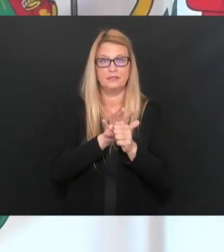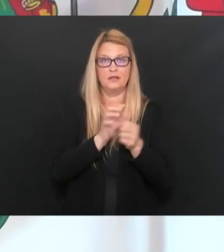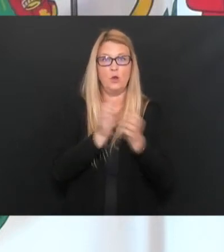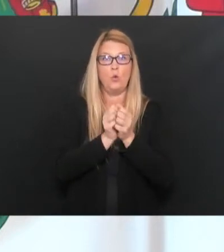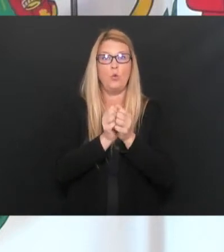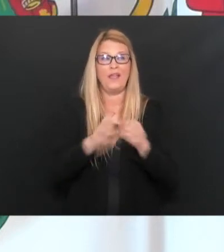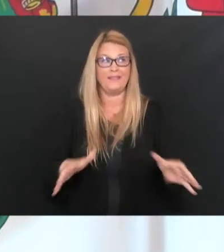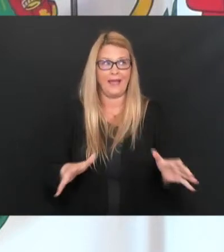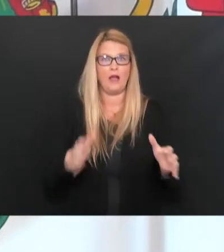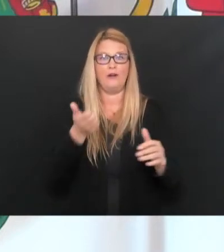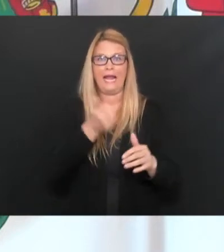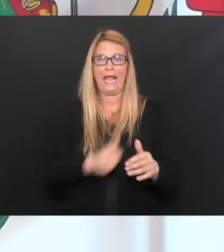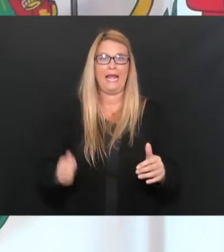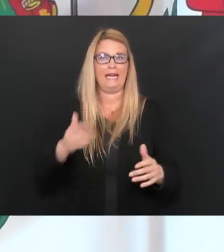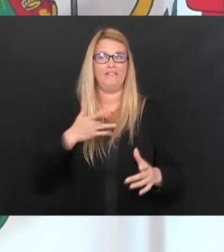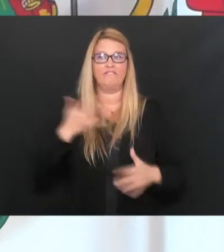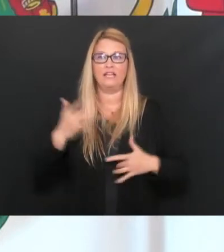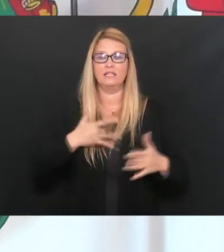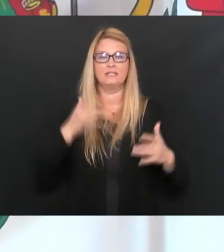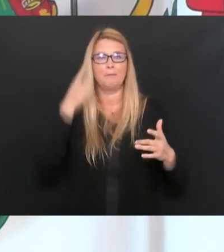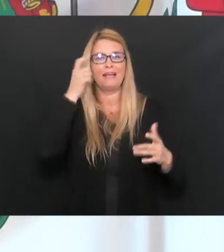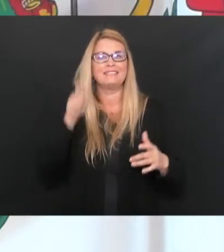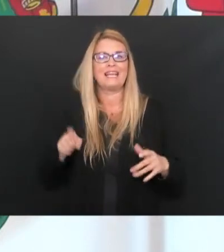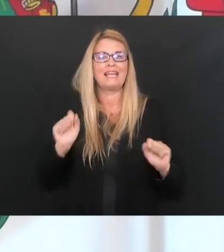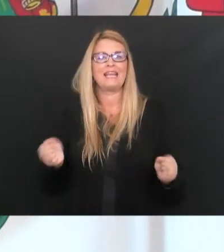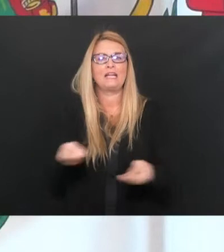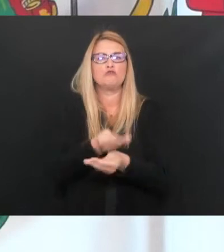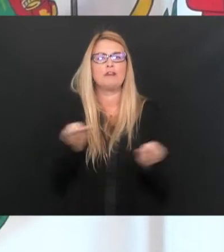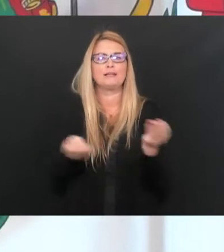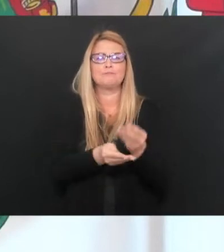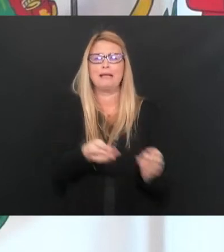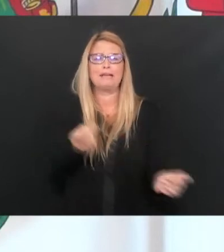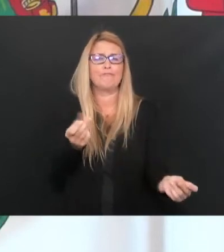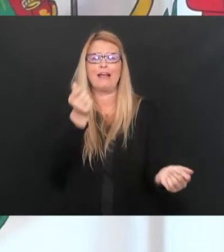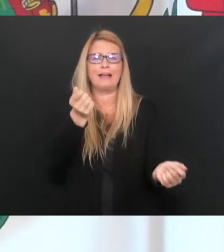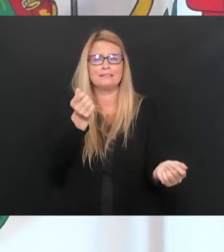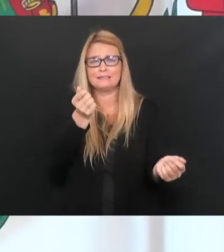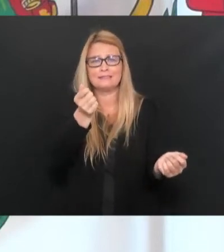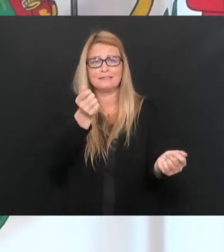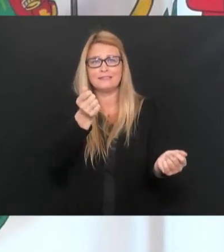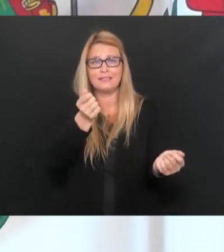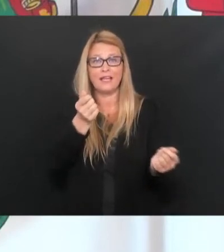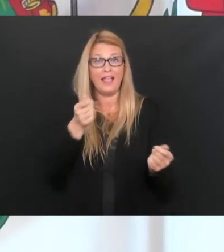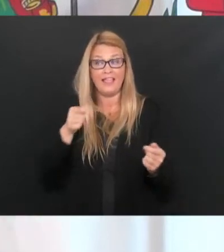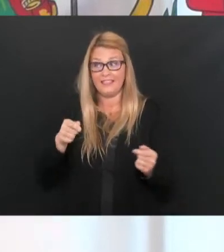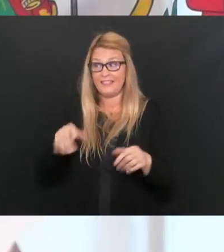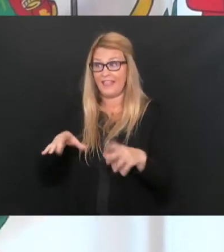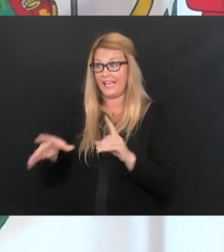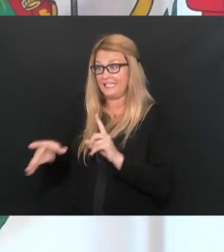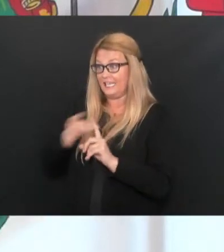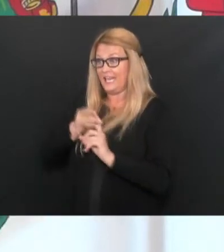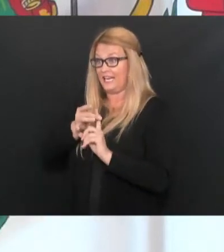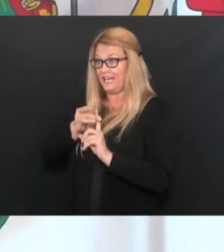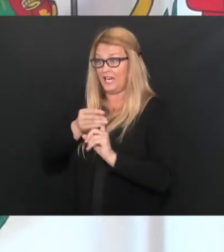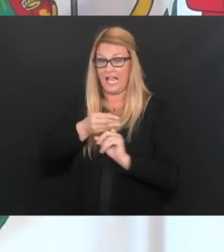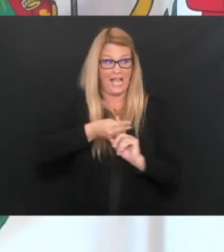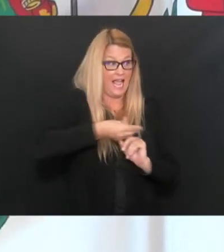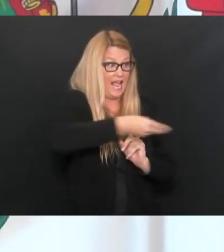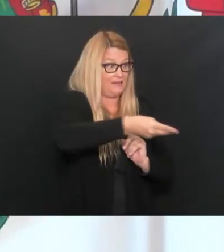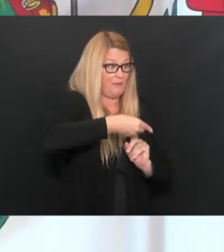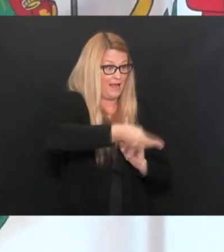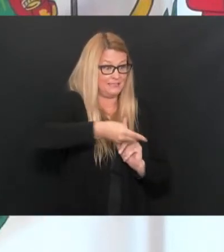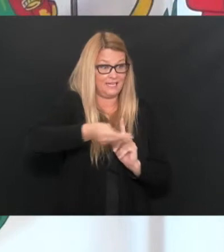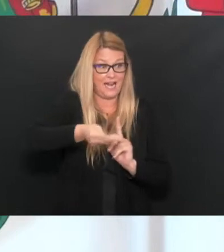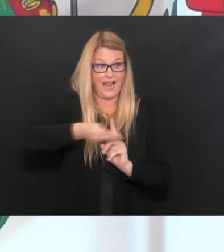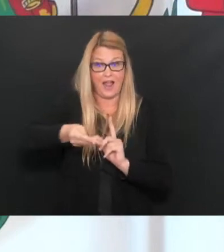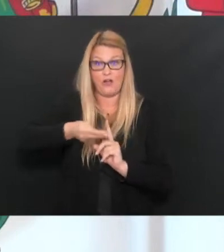symptoms. They transmit like crazy. They absolutely are taking this disease to these people right here that I